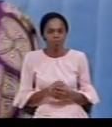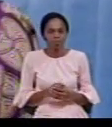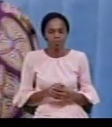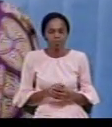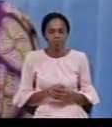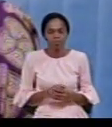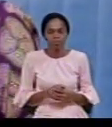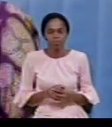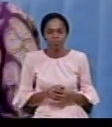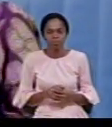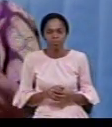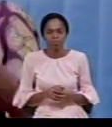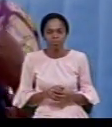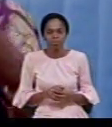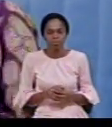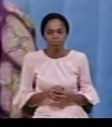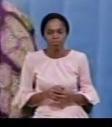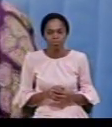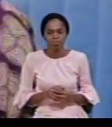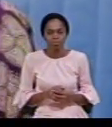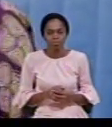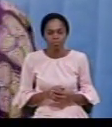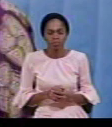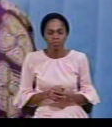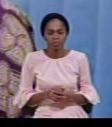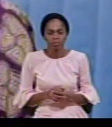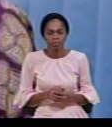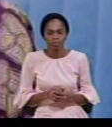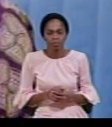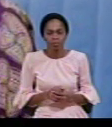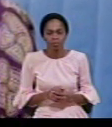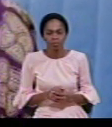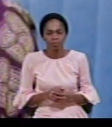sexually. He assaulted me sexually. So,